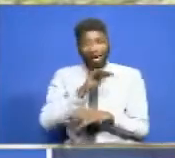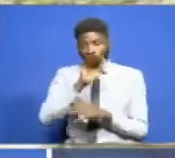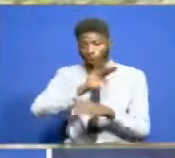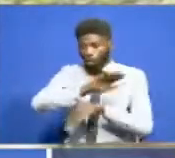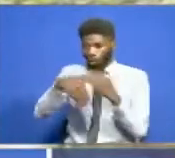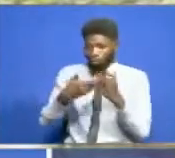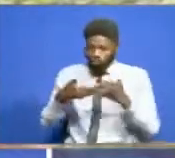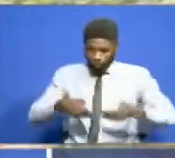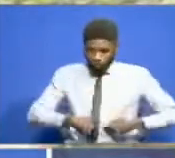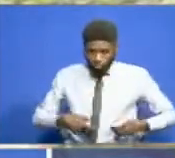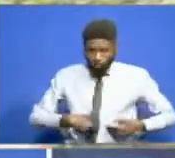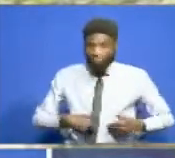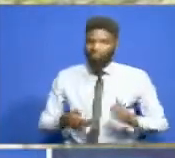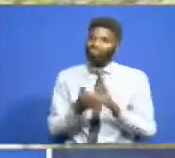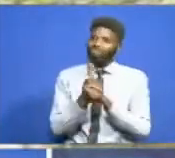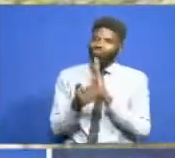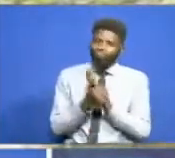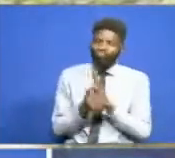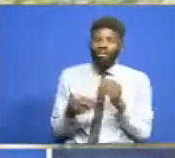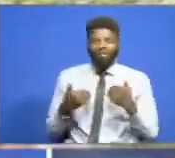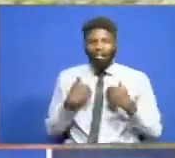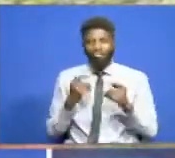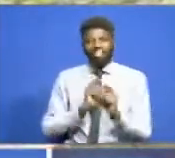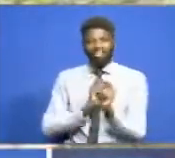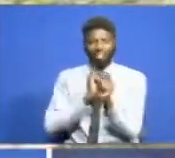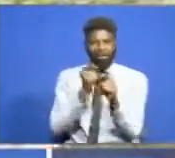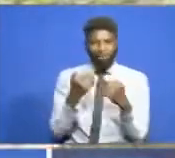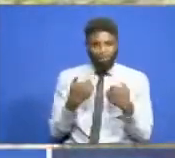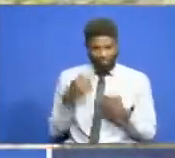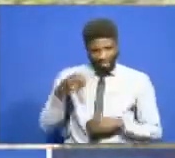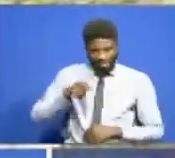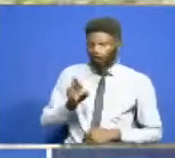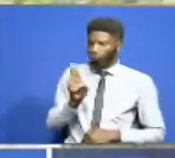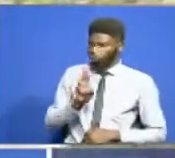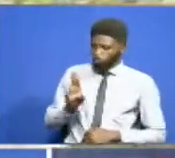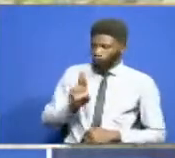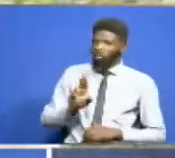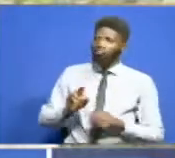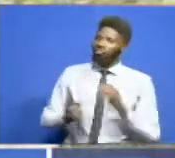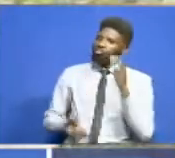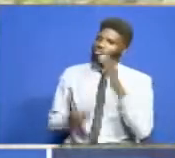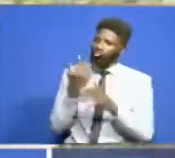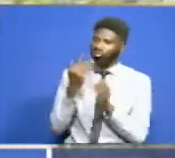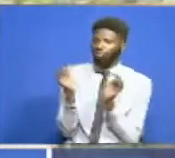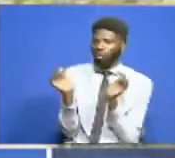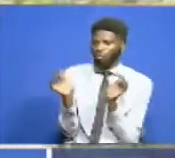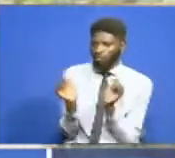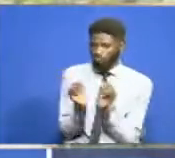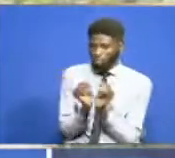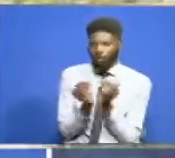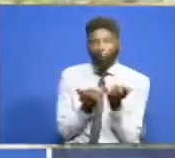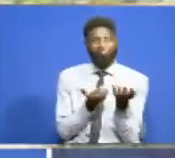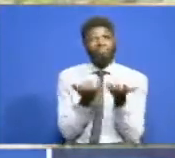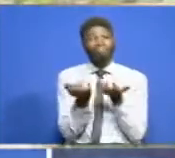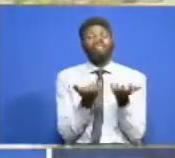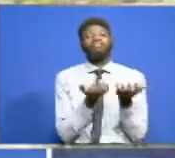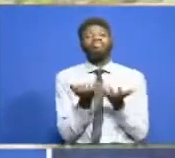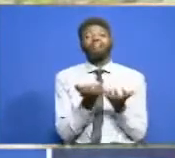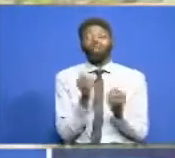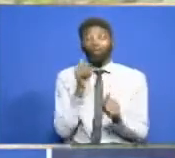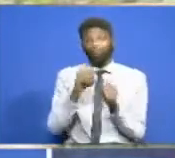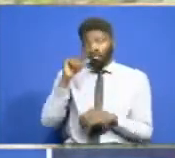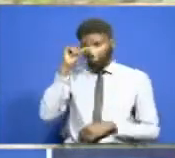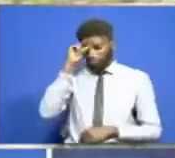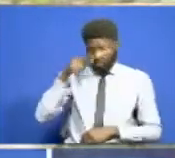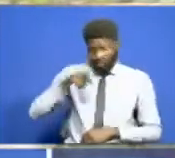with talents and skills and whatever they can employ to start small and micro enterprises, which the